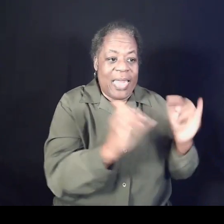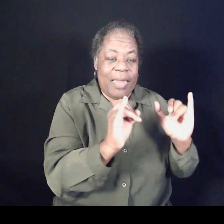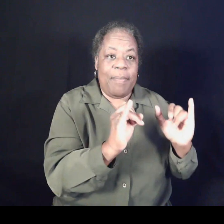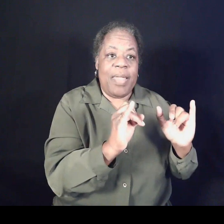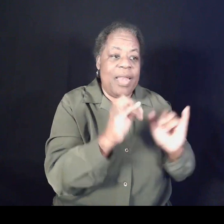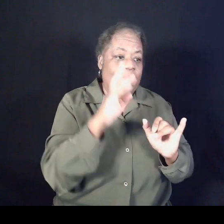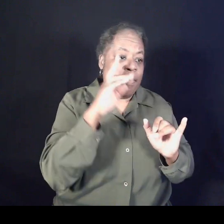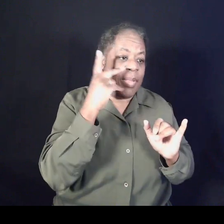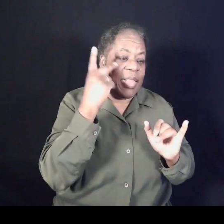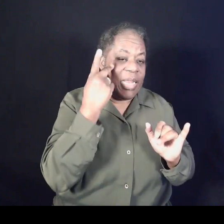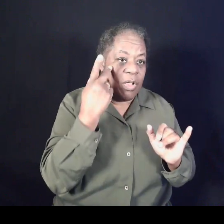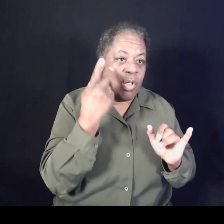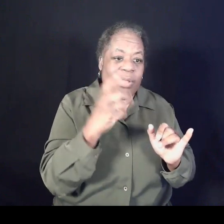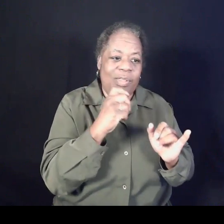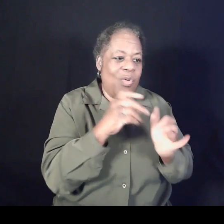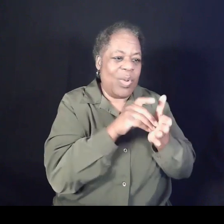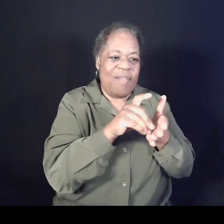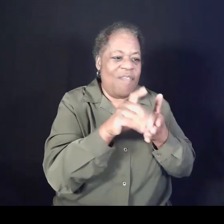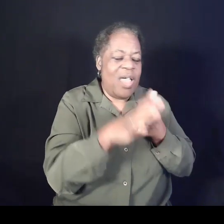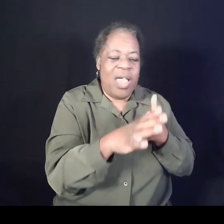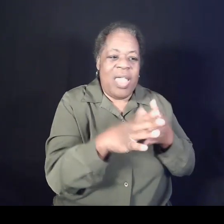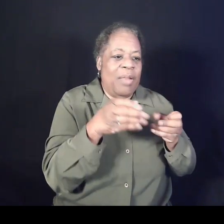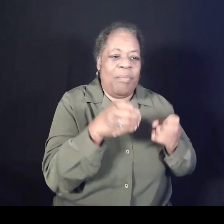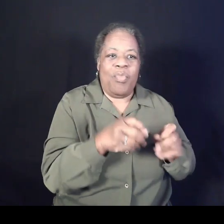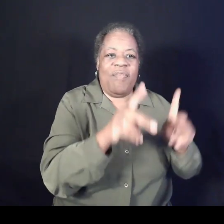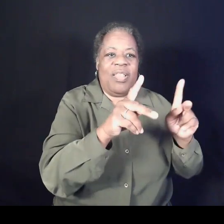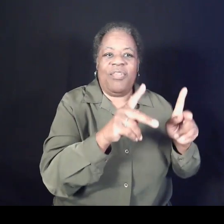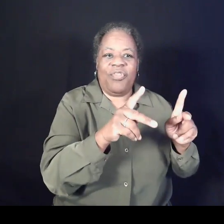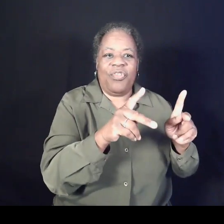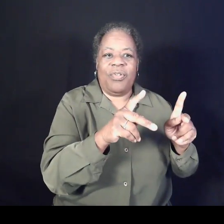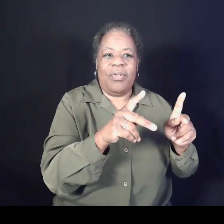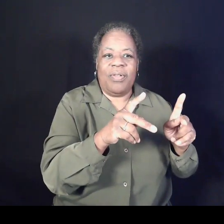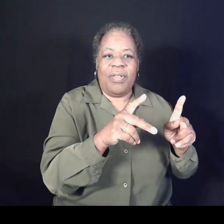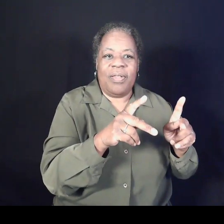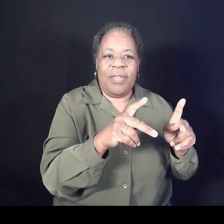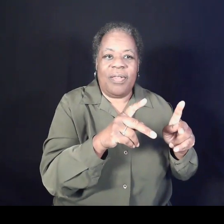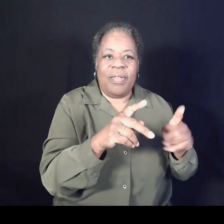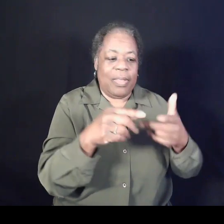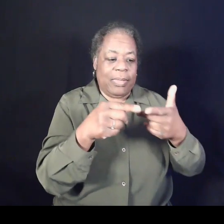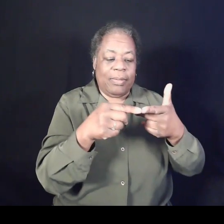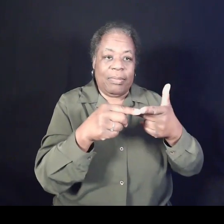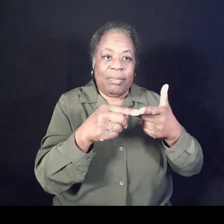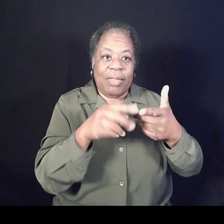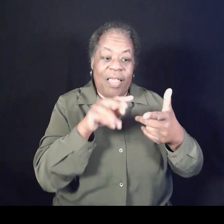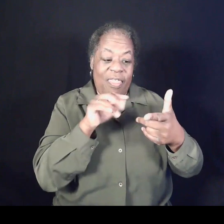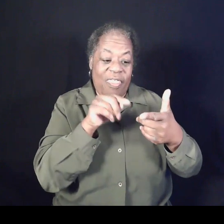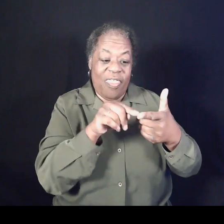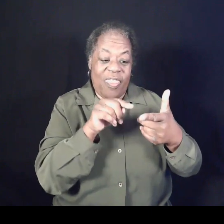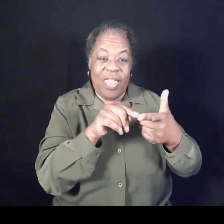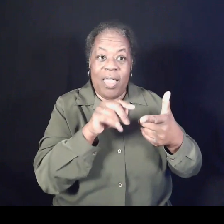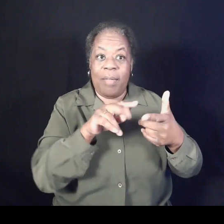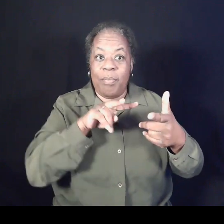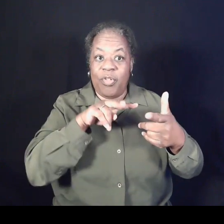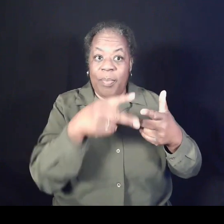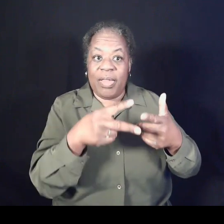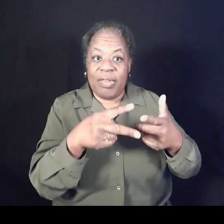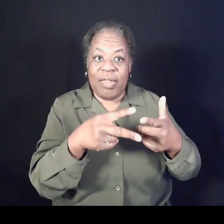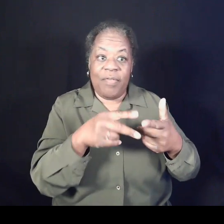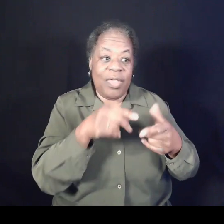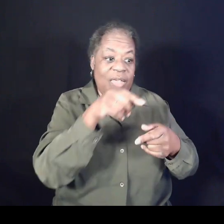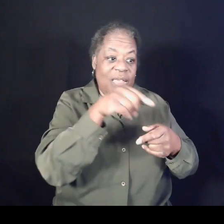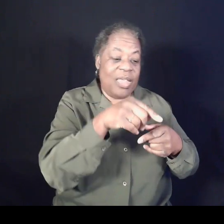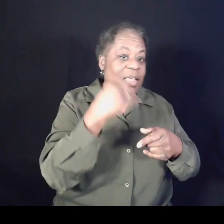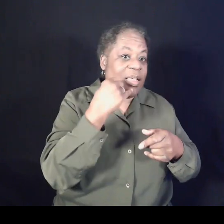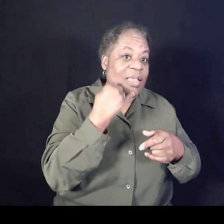no divine privilege or purpose. And so those who hold this view would argue that the modern state of Israel deserves no special